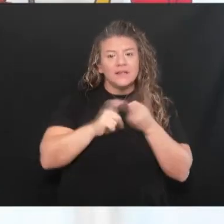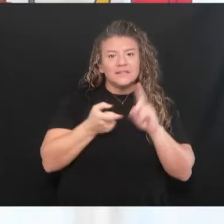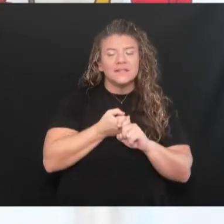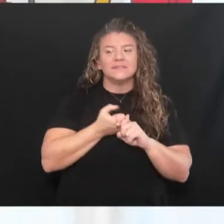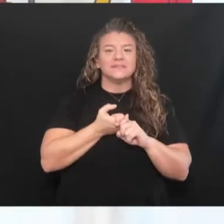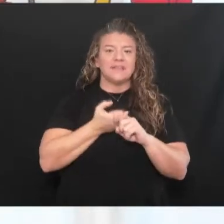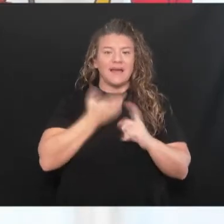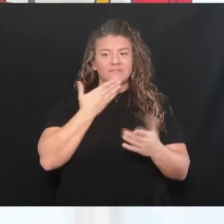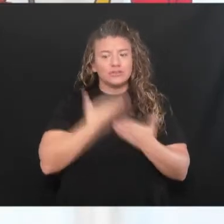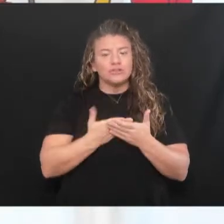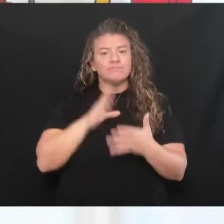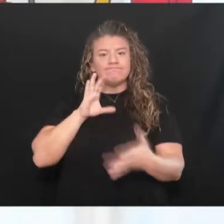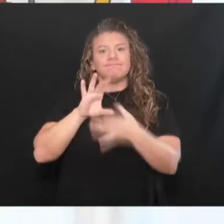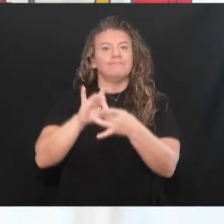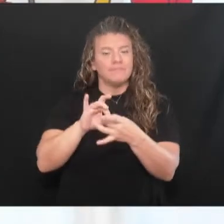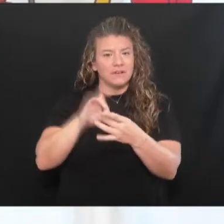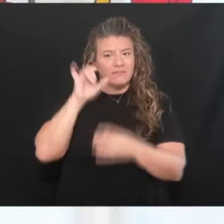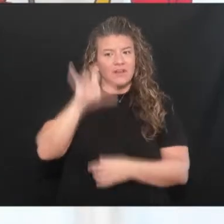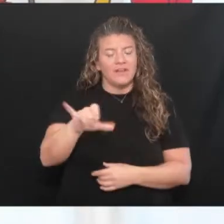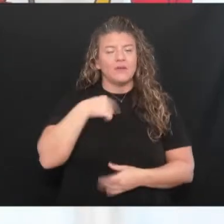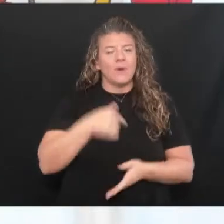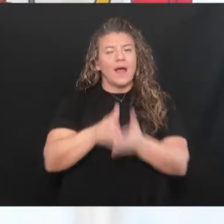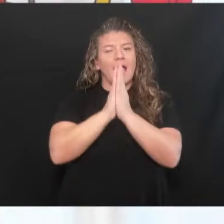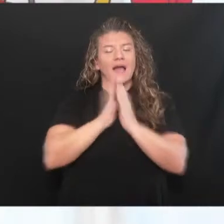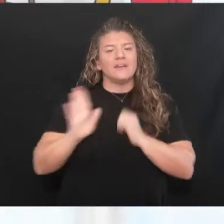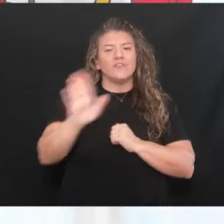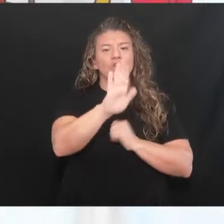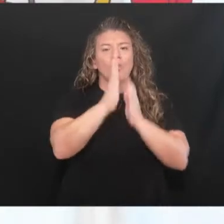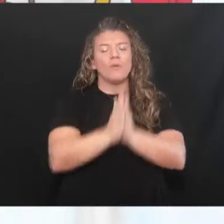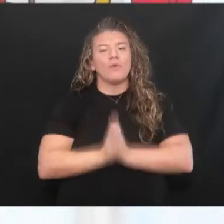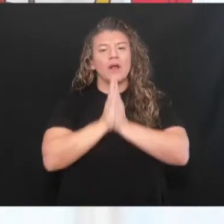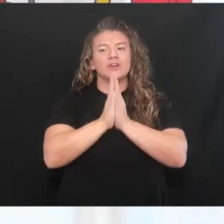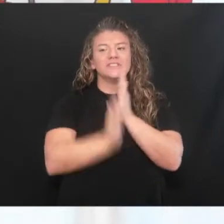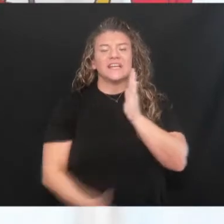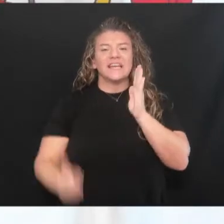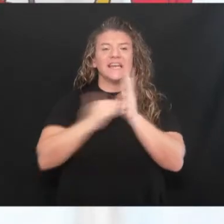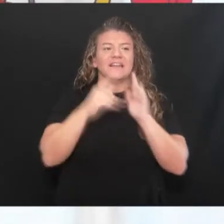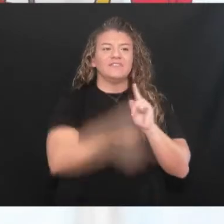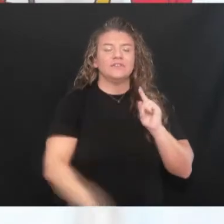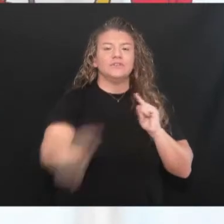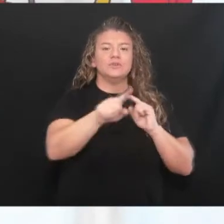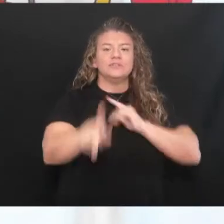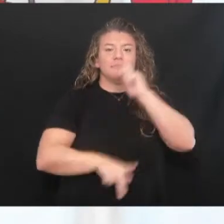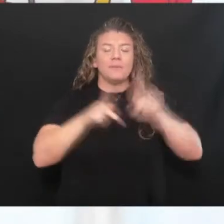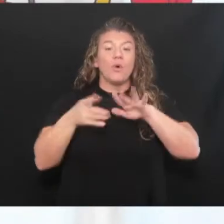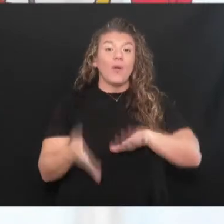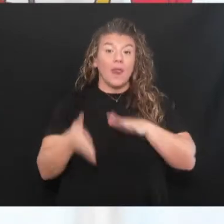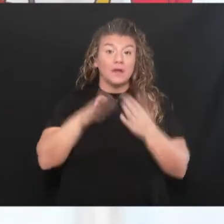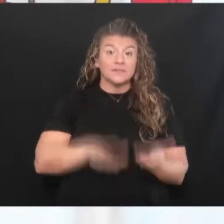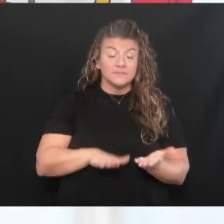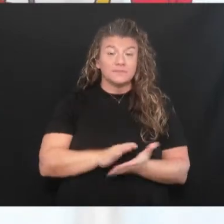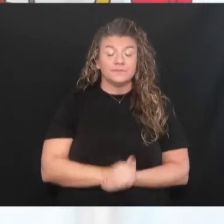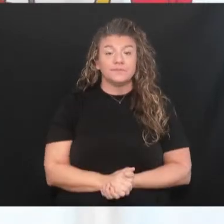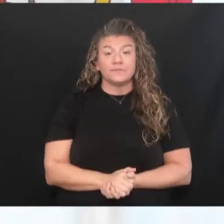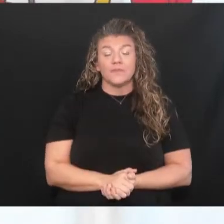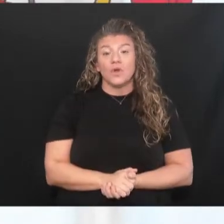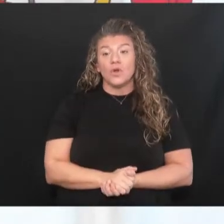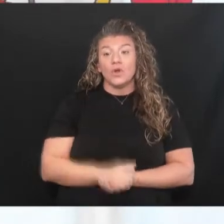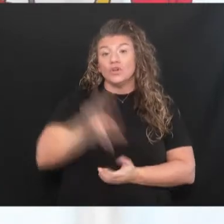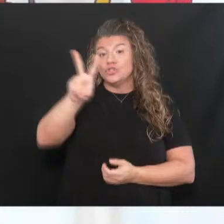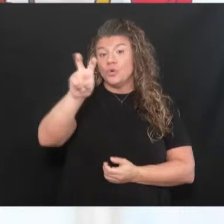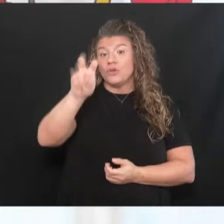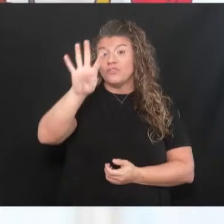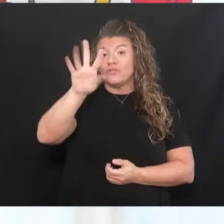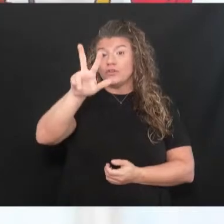and I ask for your prayers again for these great folks that we've lost. We had 243